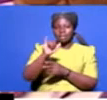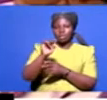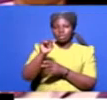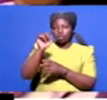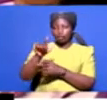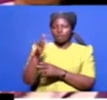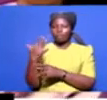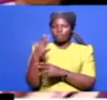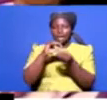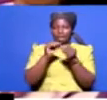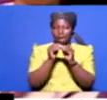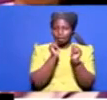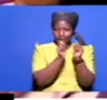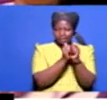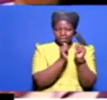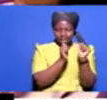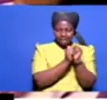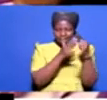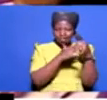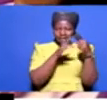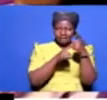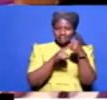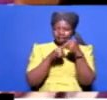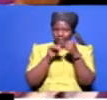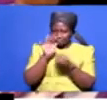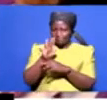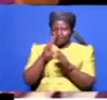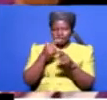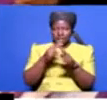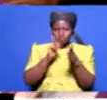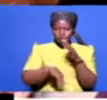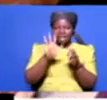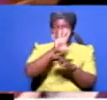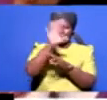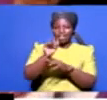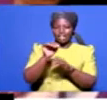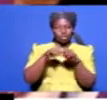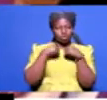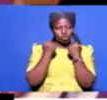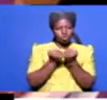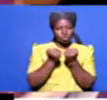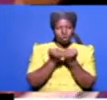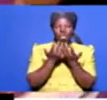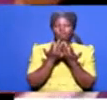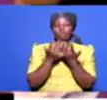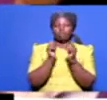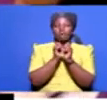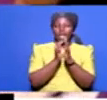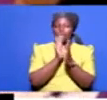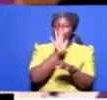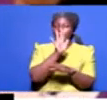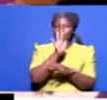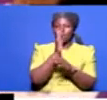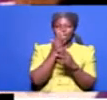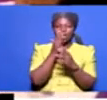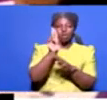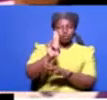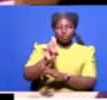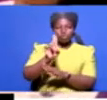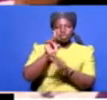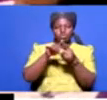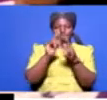1965, titled African Socialism and Its Application to Planning in